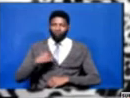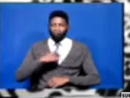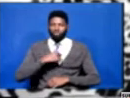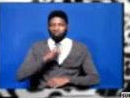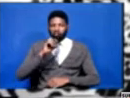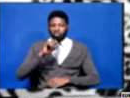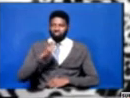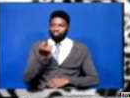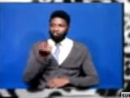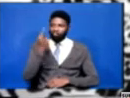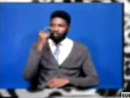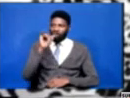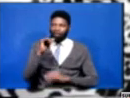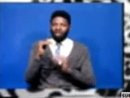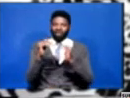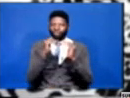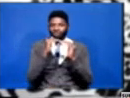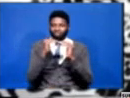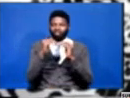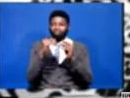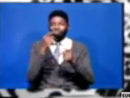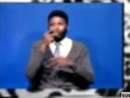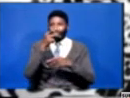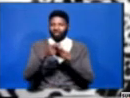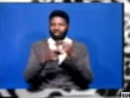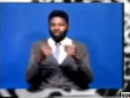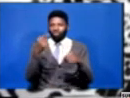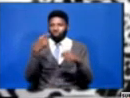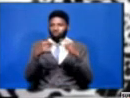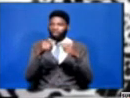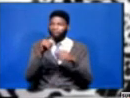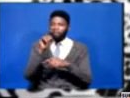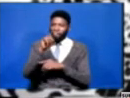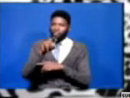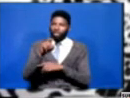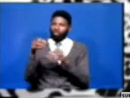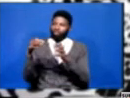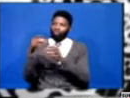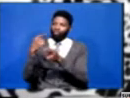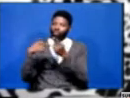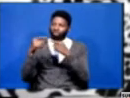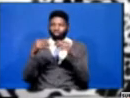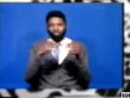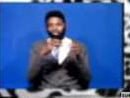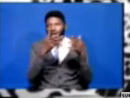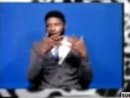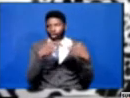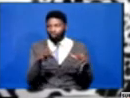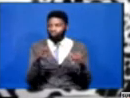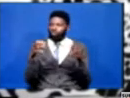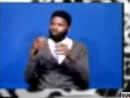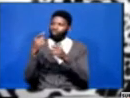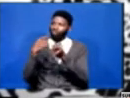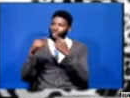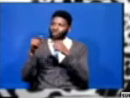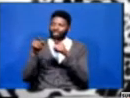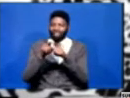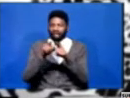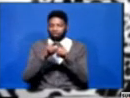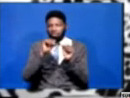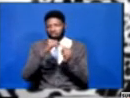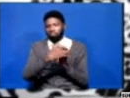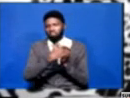that democracy is a competitive process. We must have winners and losers. It's for the winners to embrace those who have lost. I want our